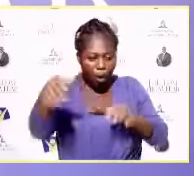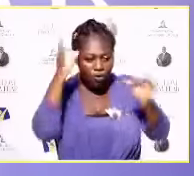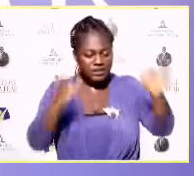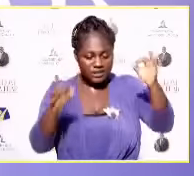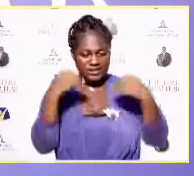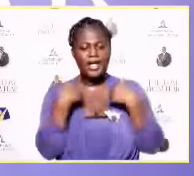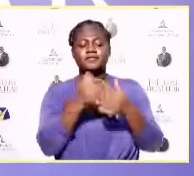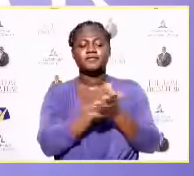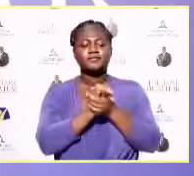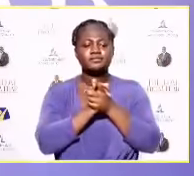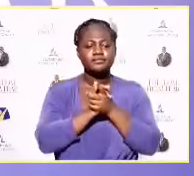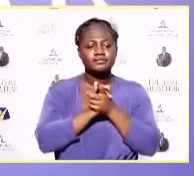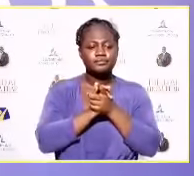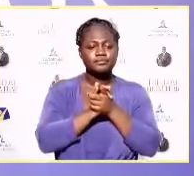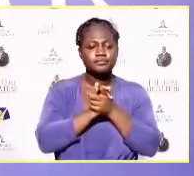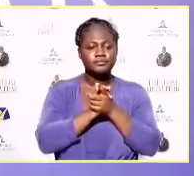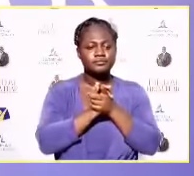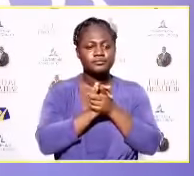a